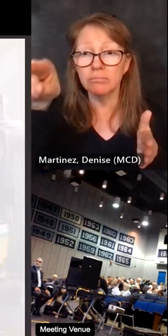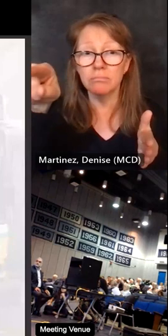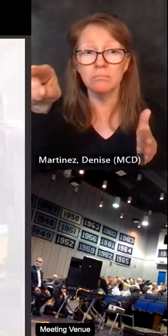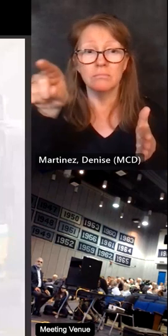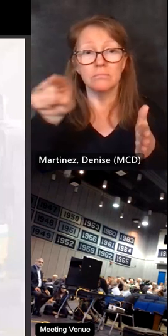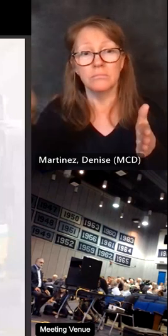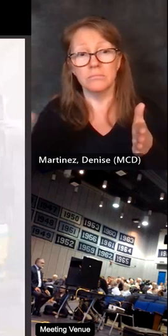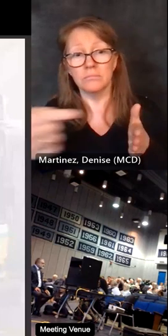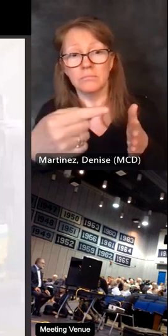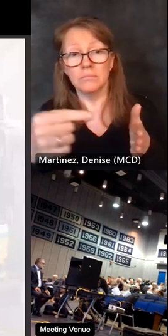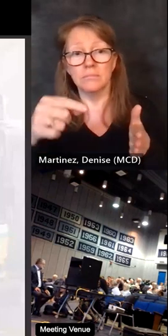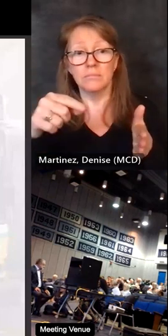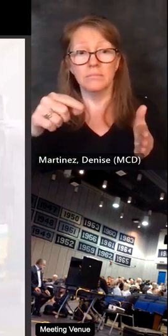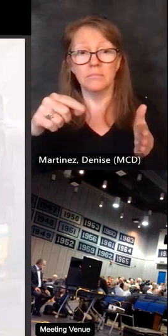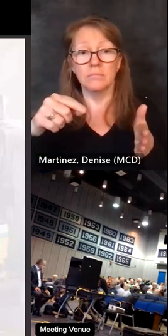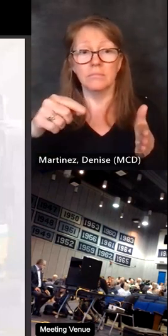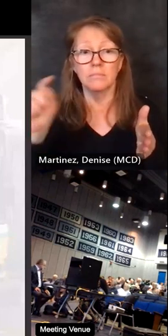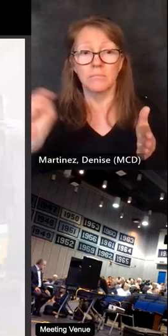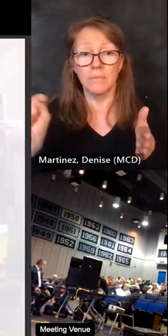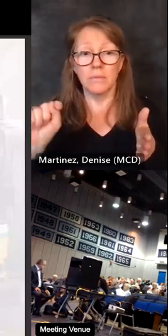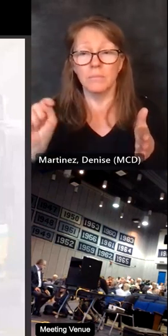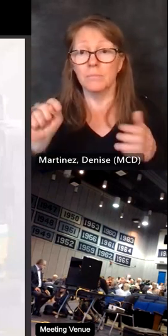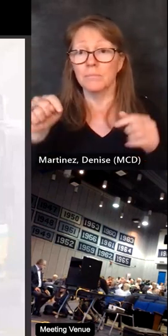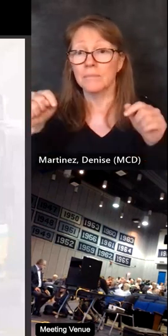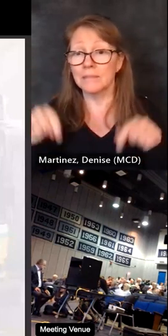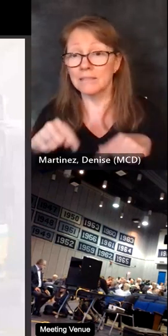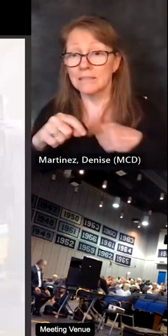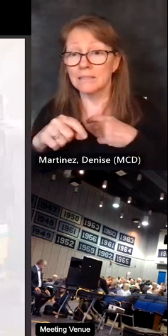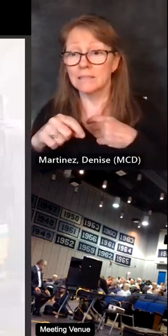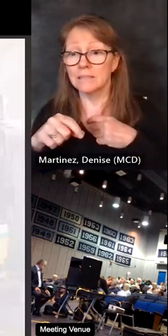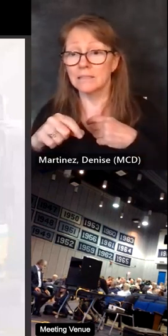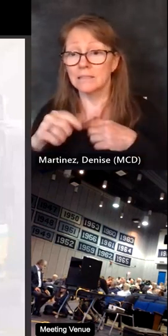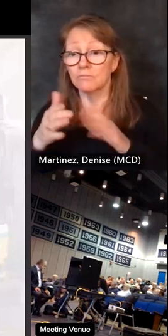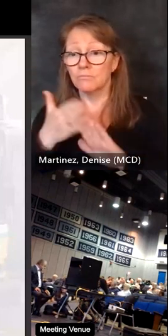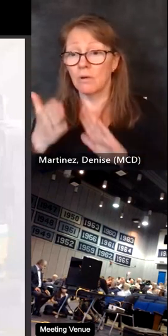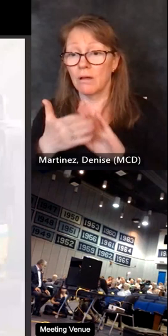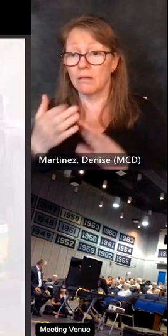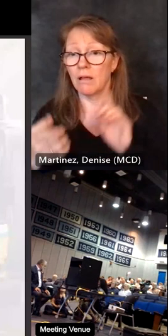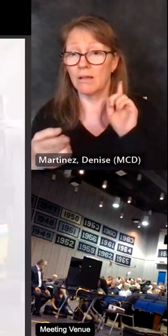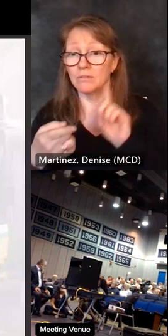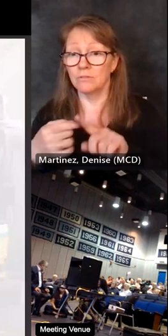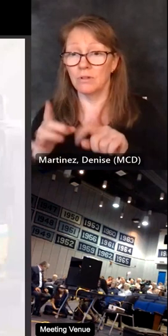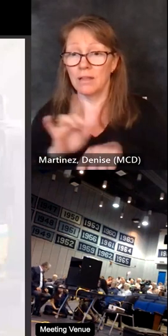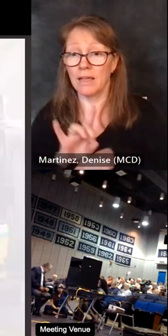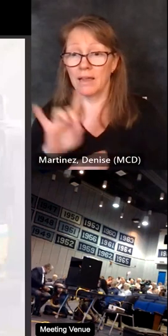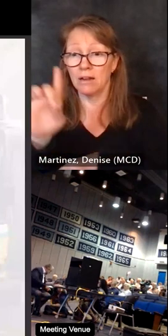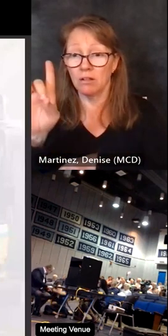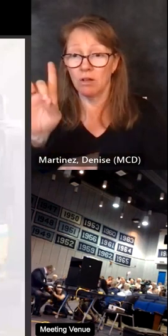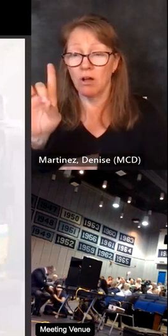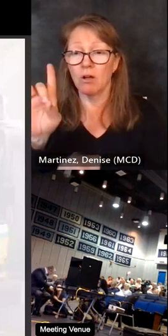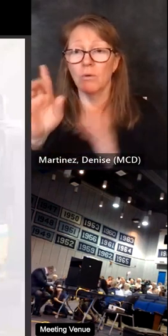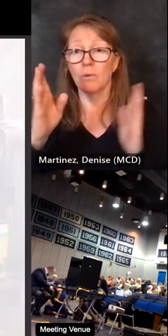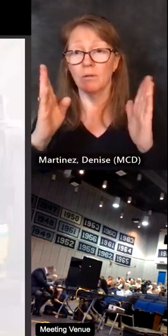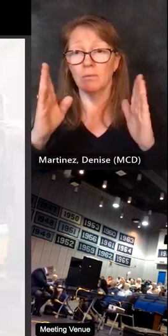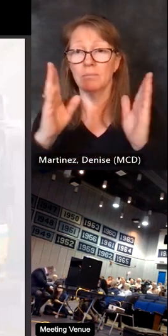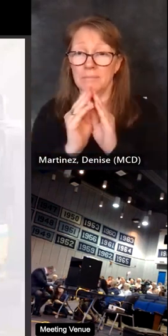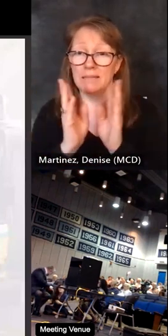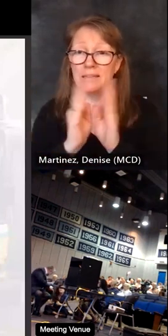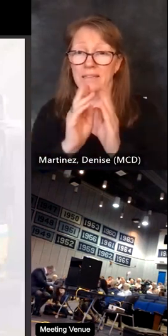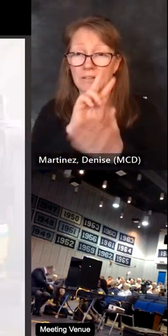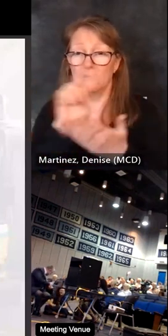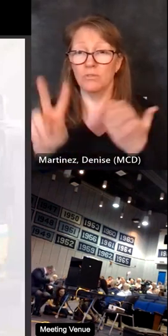run until 8 o'clock tonight for 2 hours. We're getting a late start, so we'll keep the meeting open for